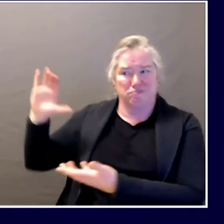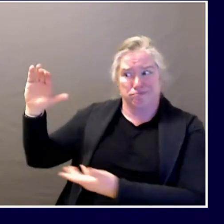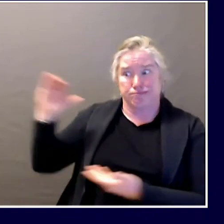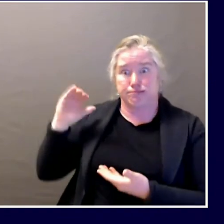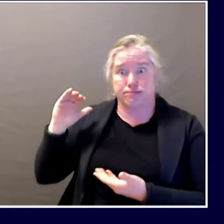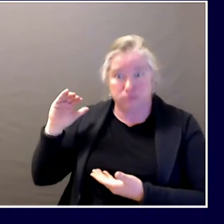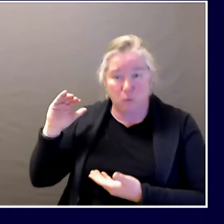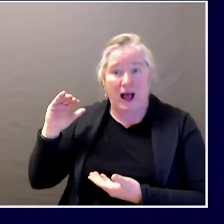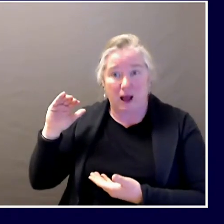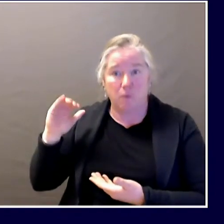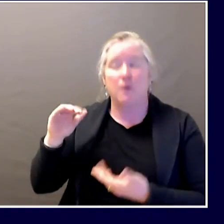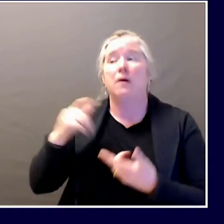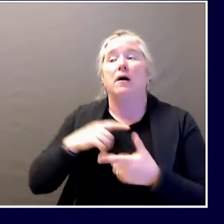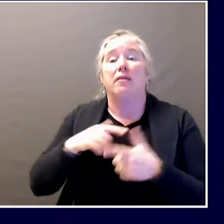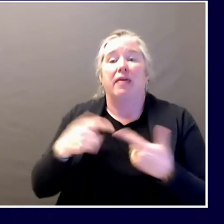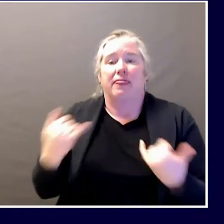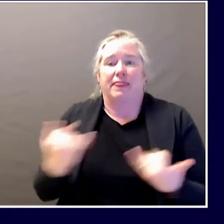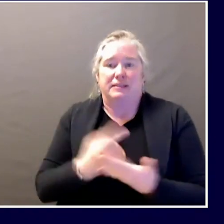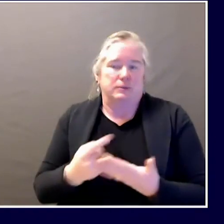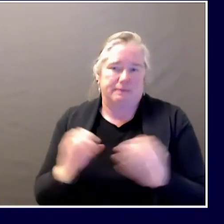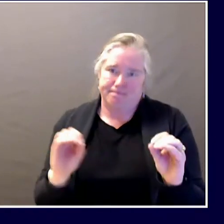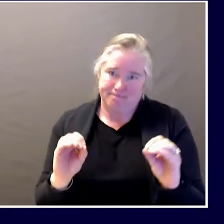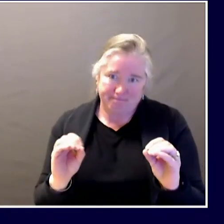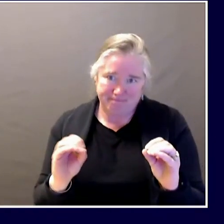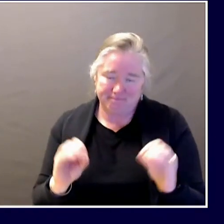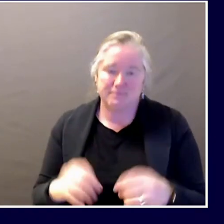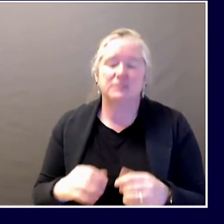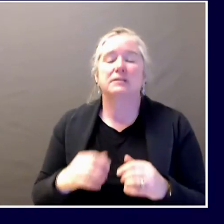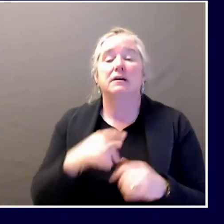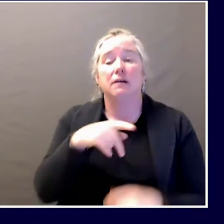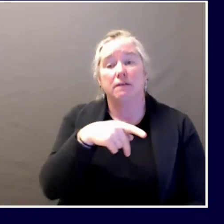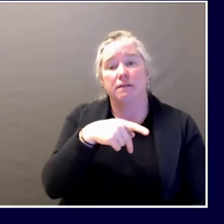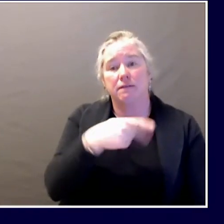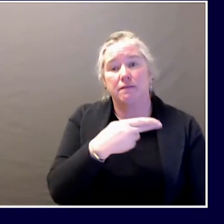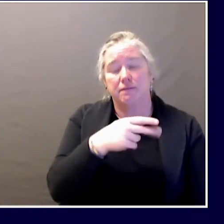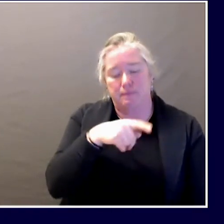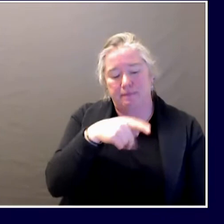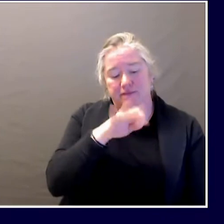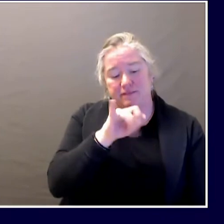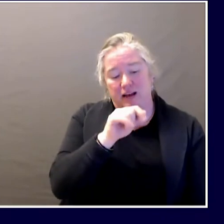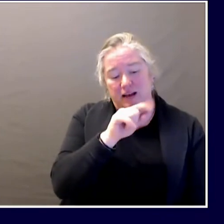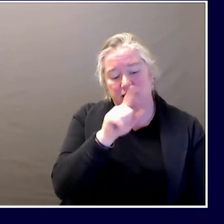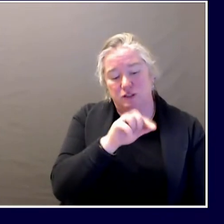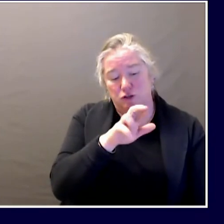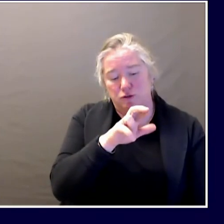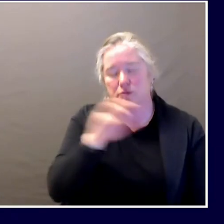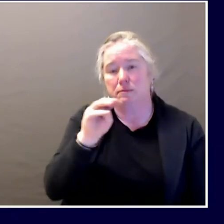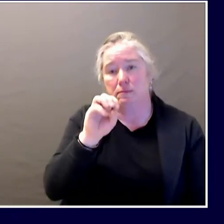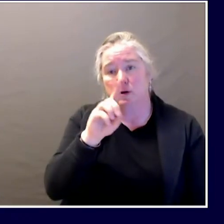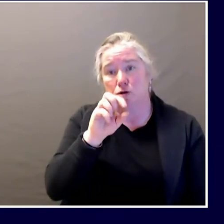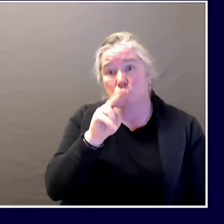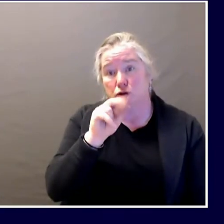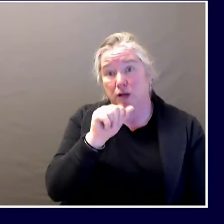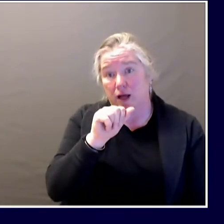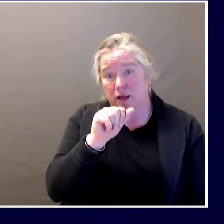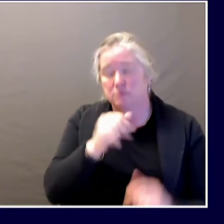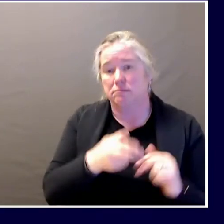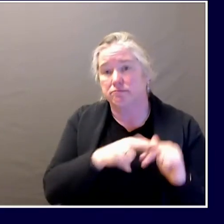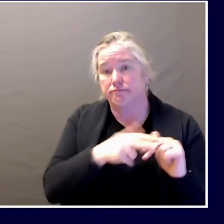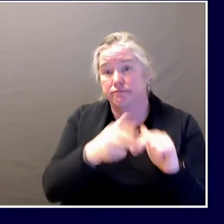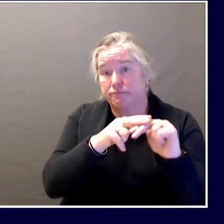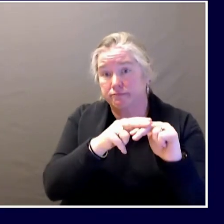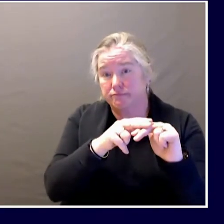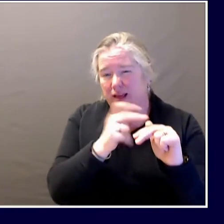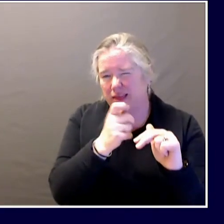away. So we have a small increase of Pfizer and Moderna doses for this week, but not the Johnson & Johnson vaccine that we'd